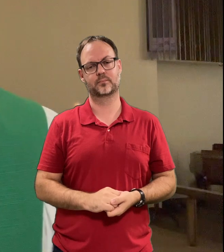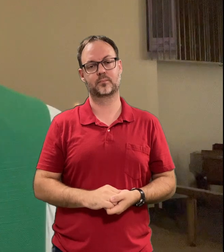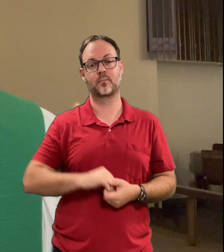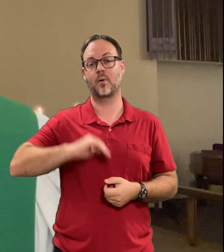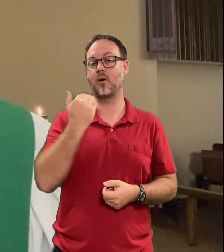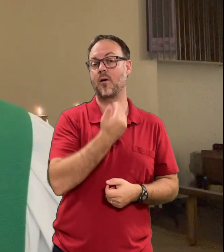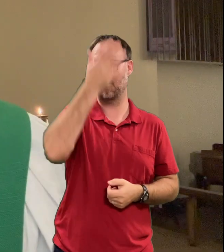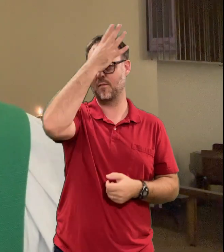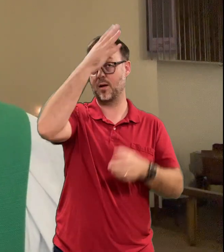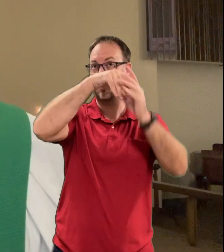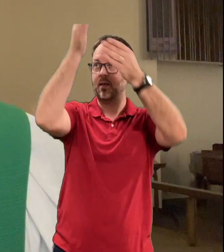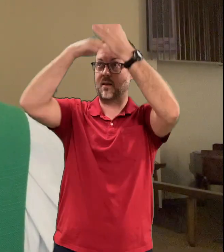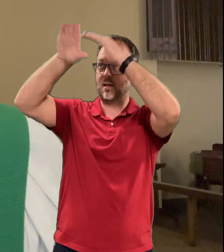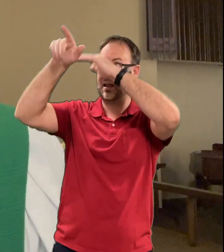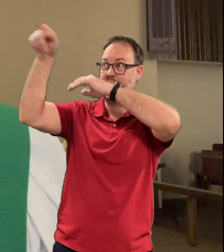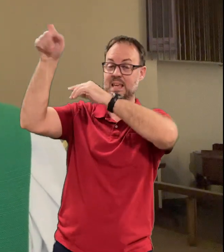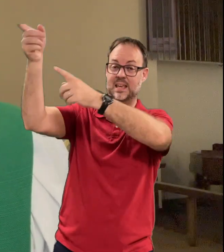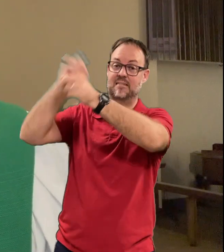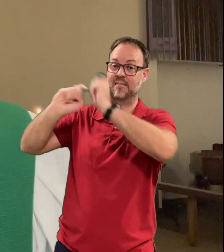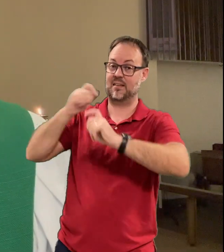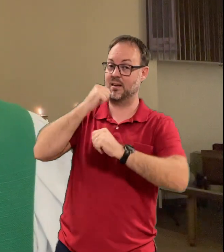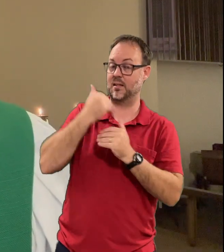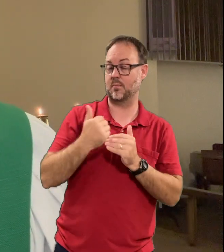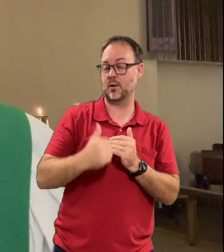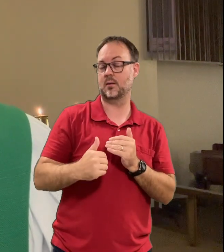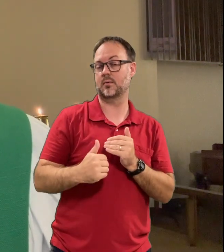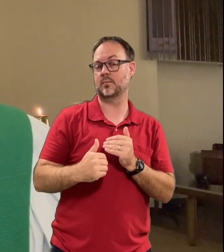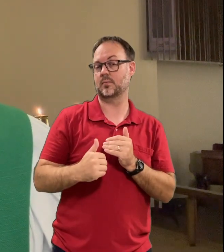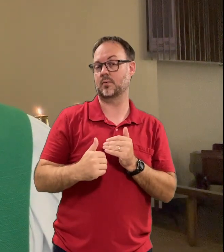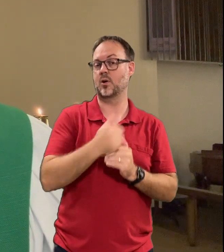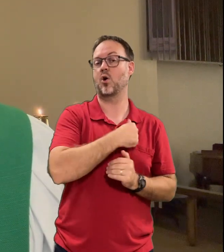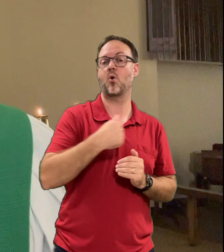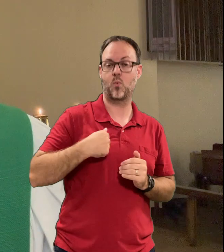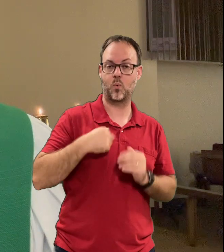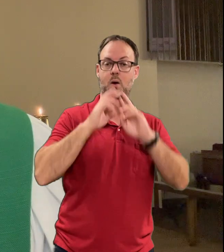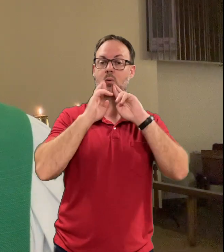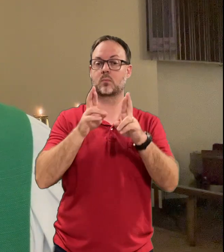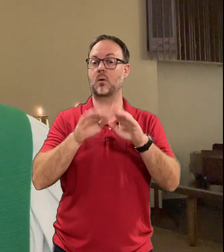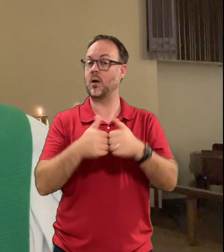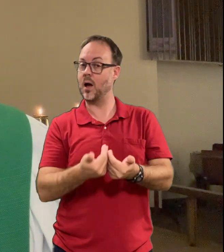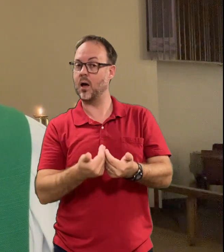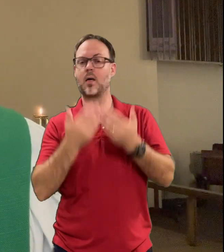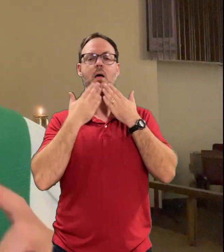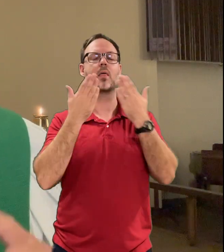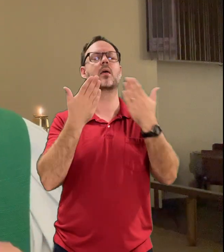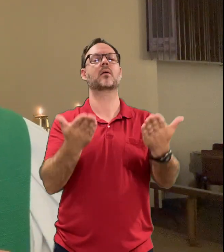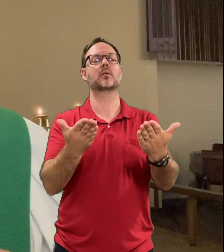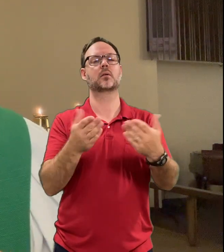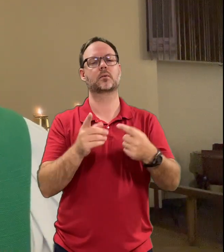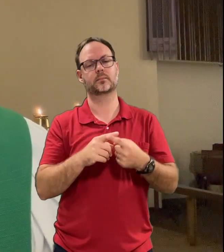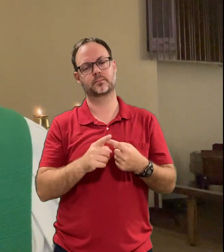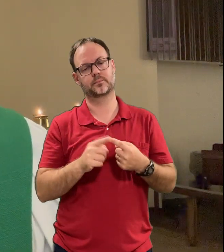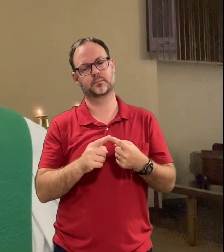Because our Father in heaven has given us our daily bread, we respond with